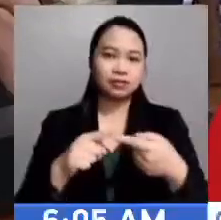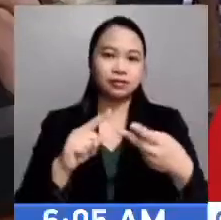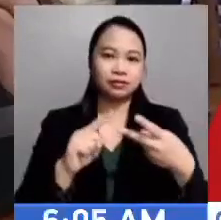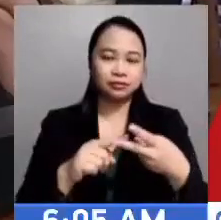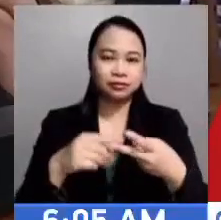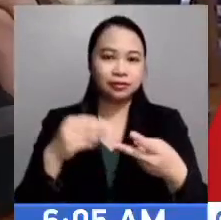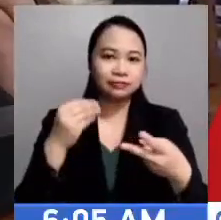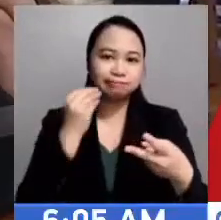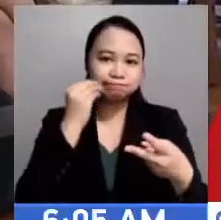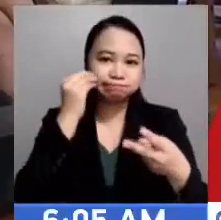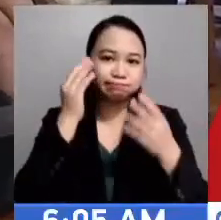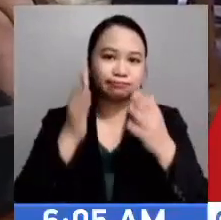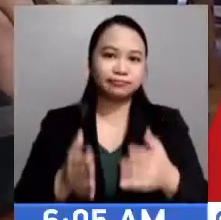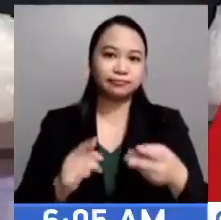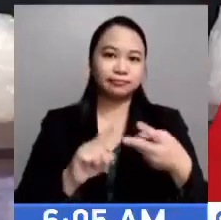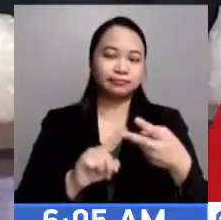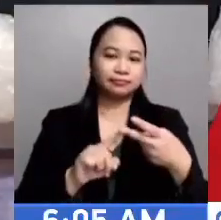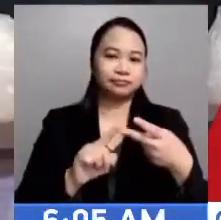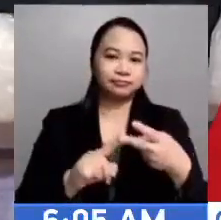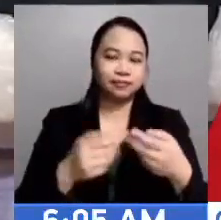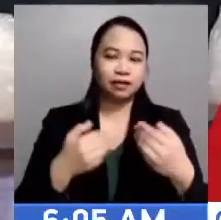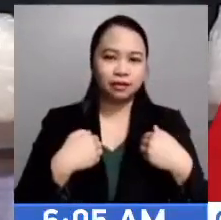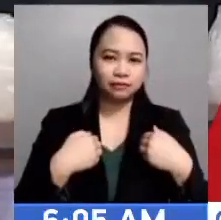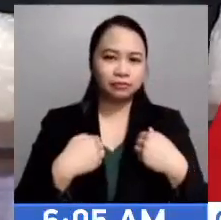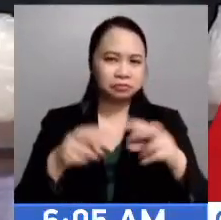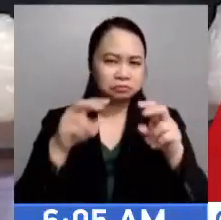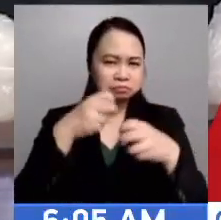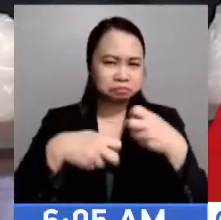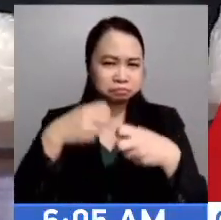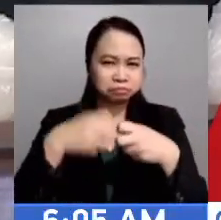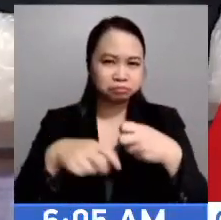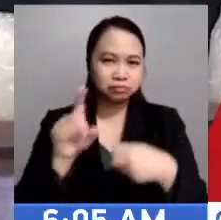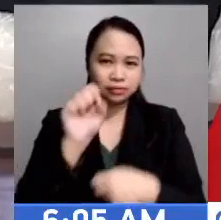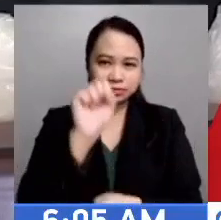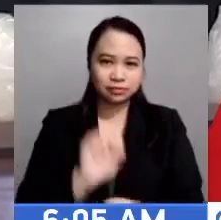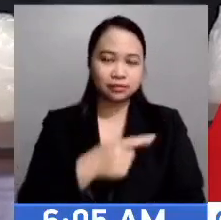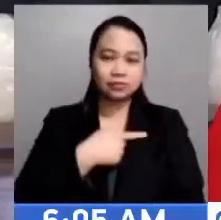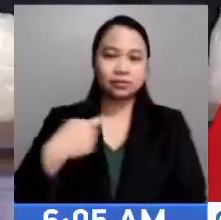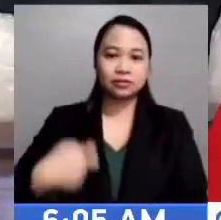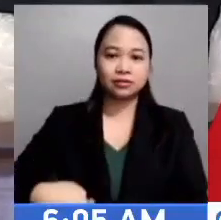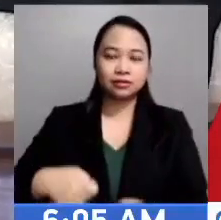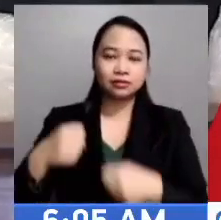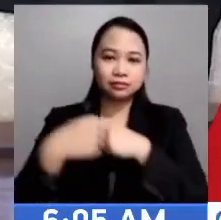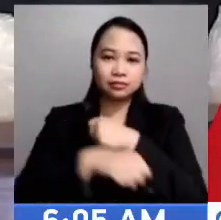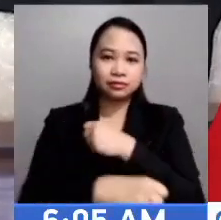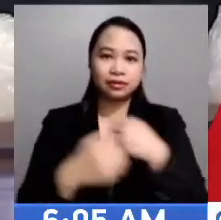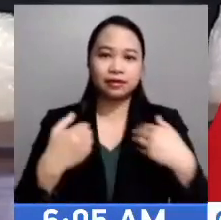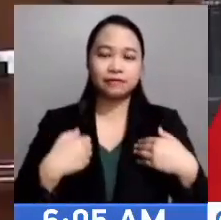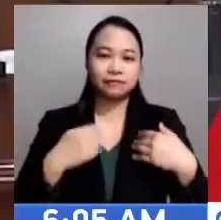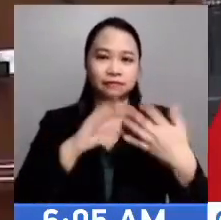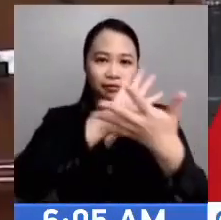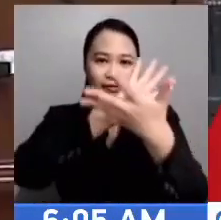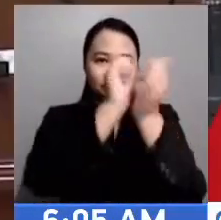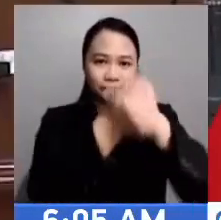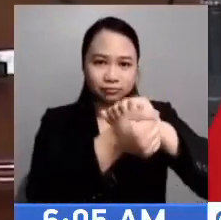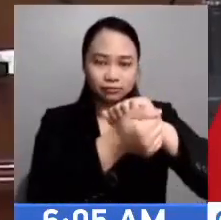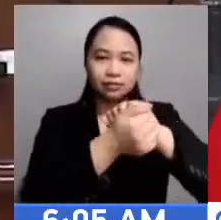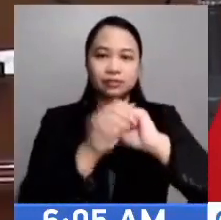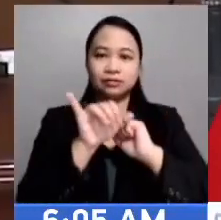Sea, tinalakay rin ang Pangulo at ni Harris ang climate change at pamumuhunan sa renewable